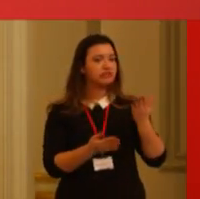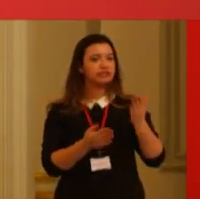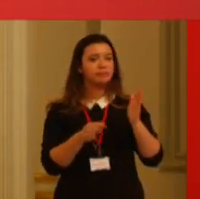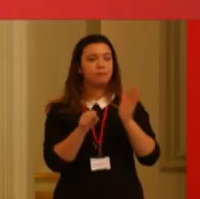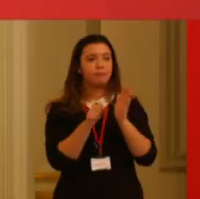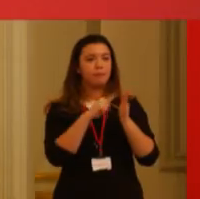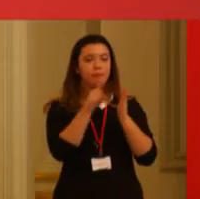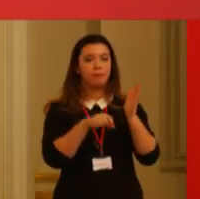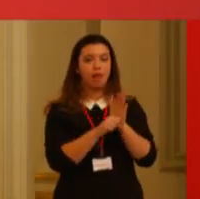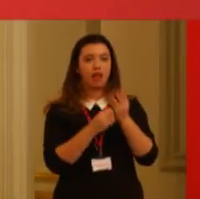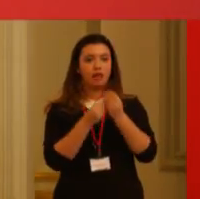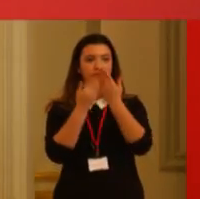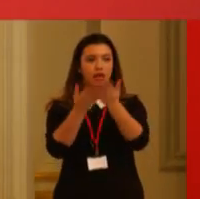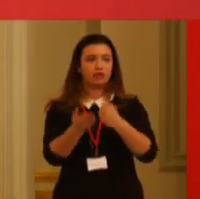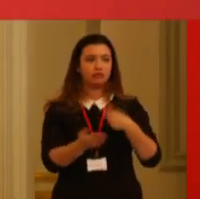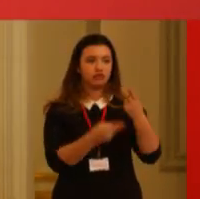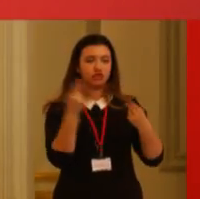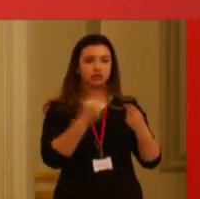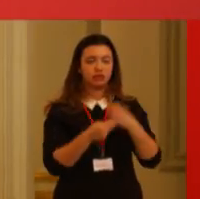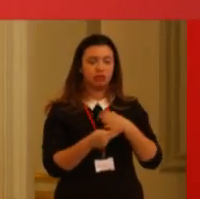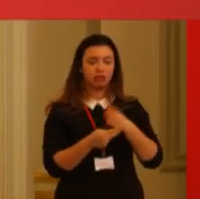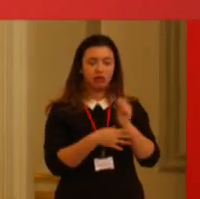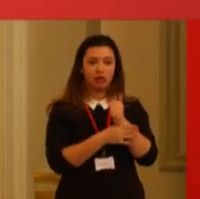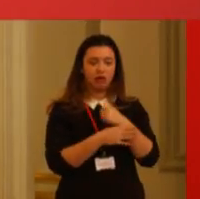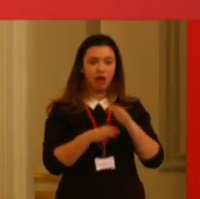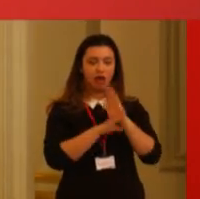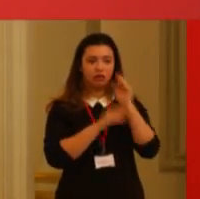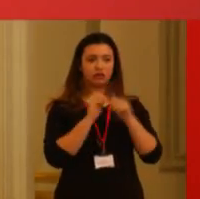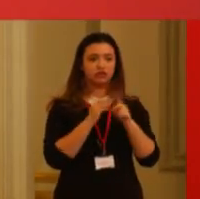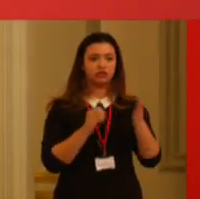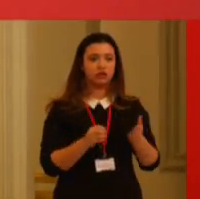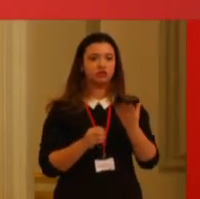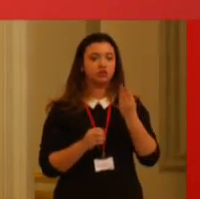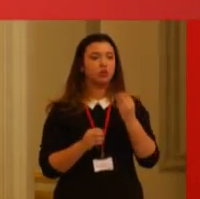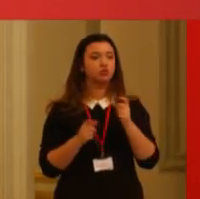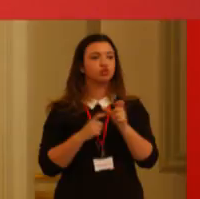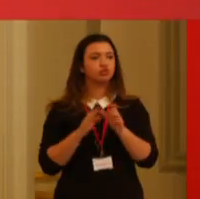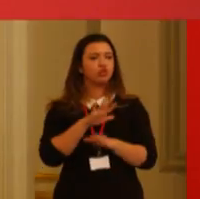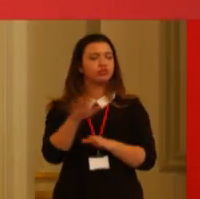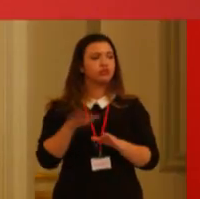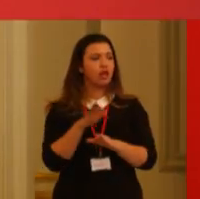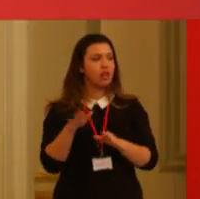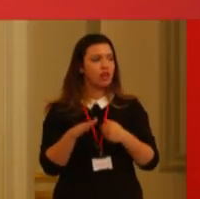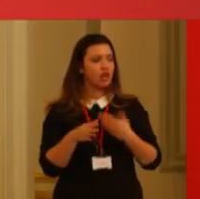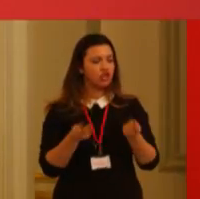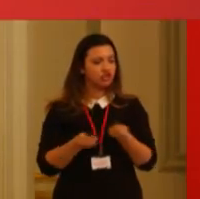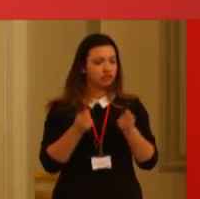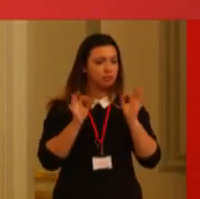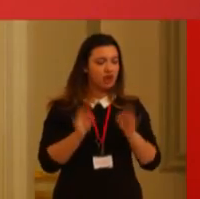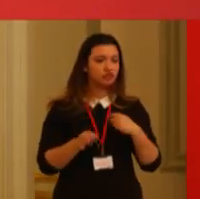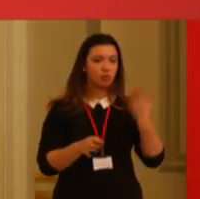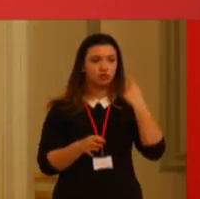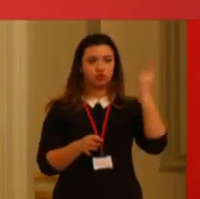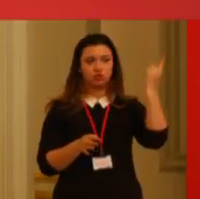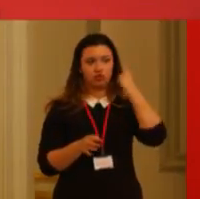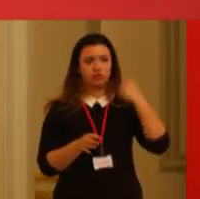they gave out certificates to underprivileged children having completed a course of training on visual arts